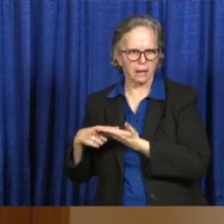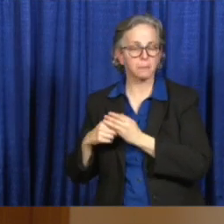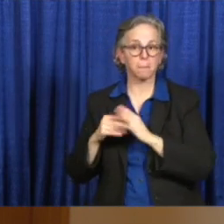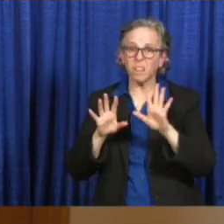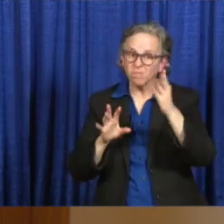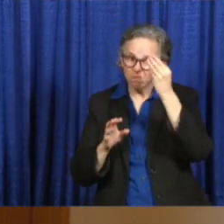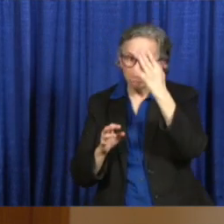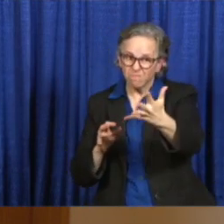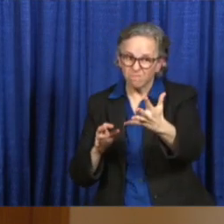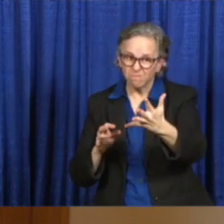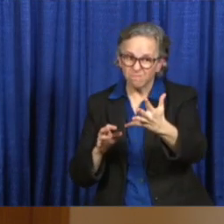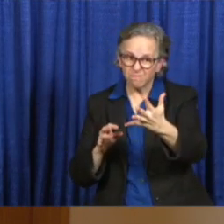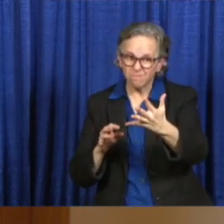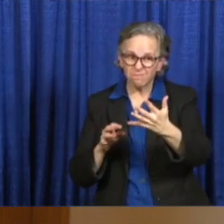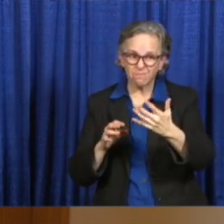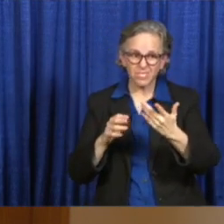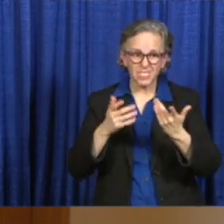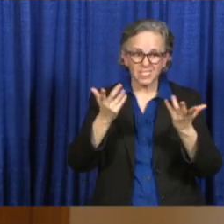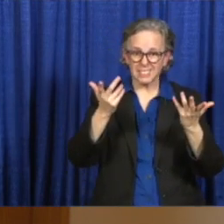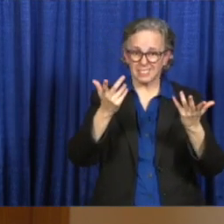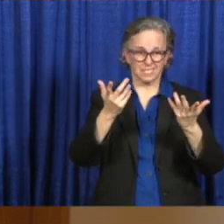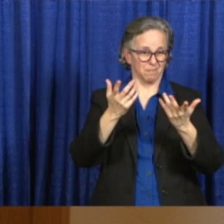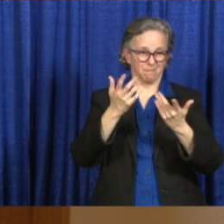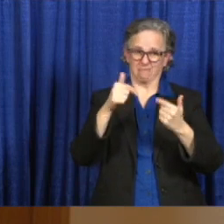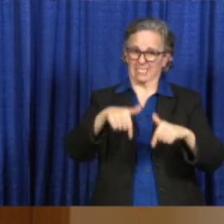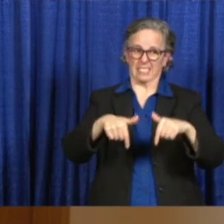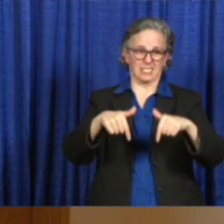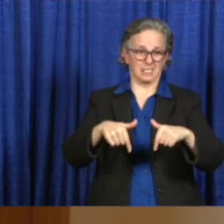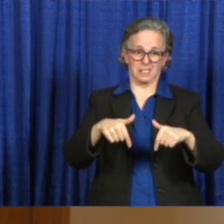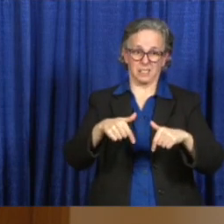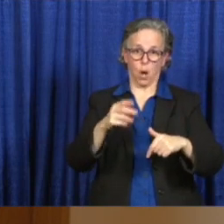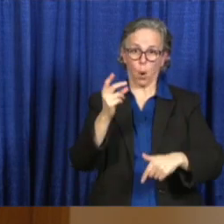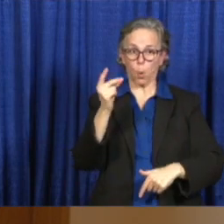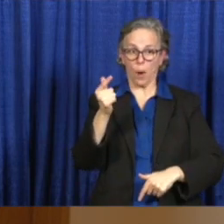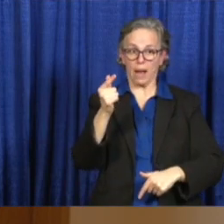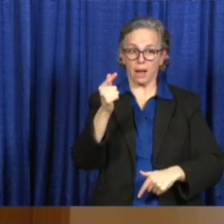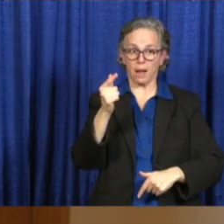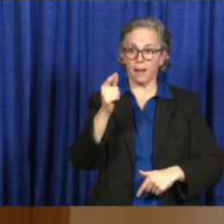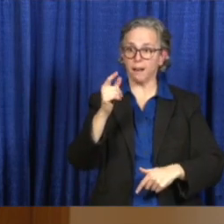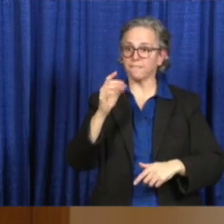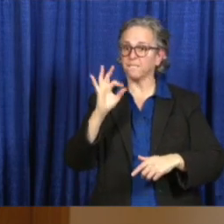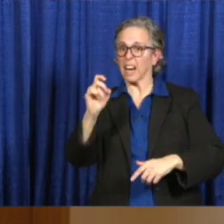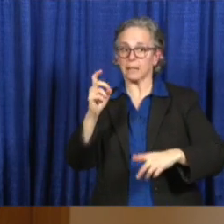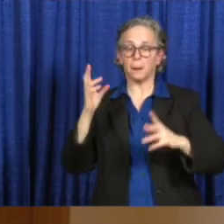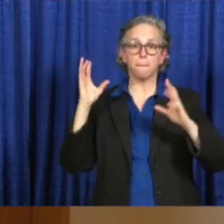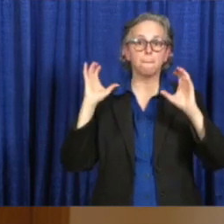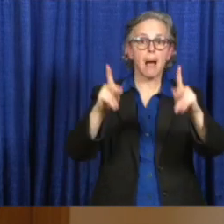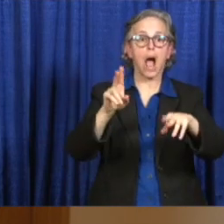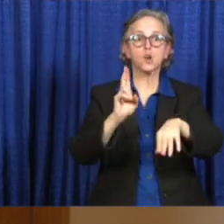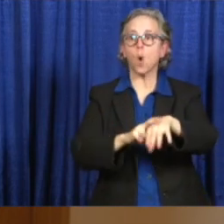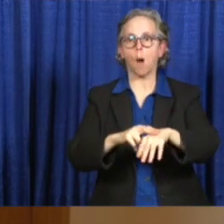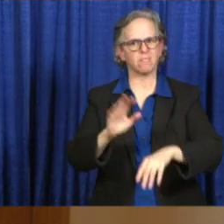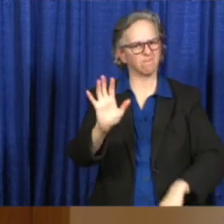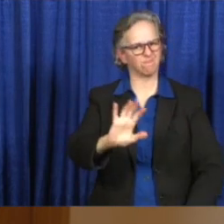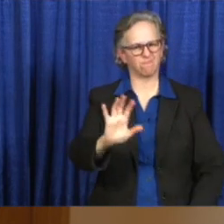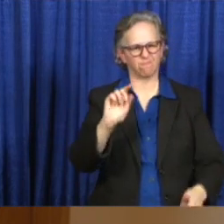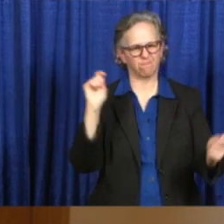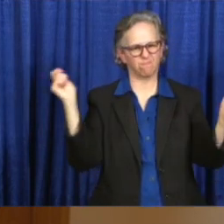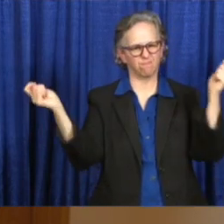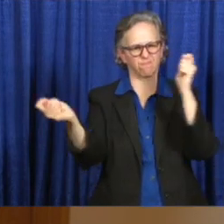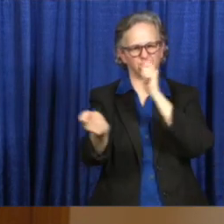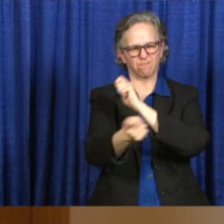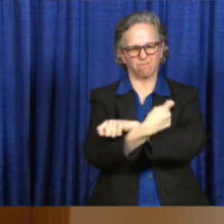and honest, this will not be a switch that you flip and life goes back to normal. It really will be a